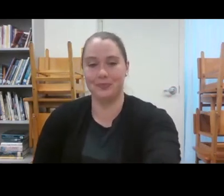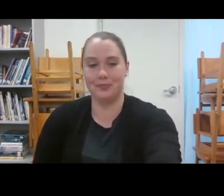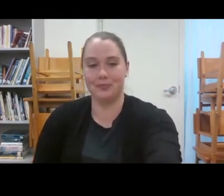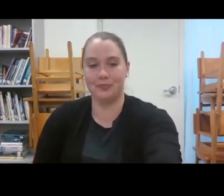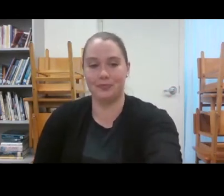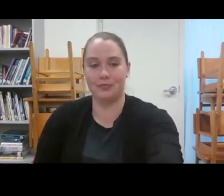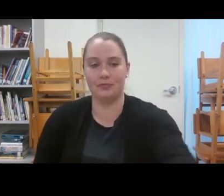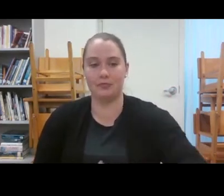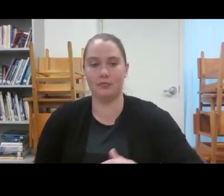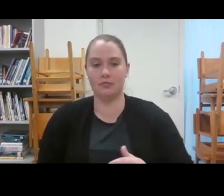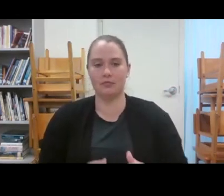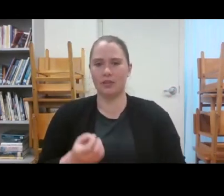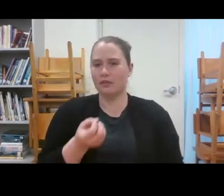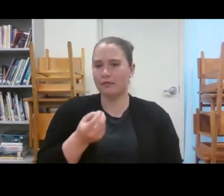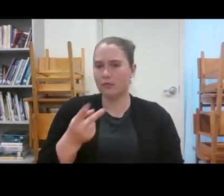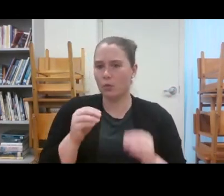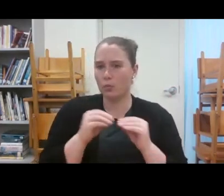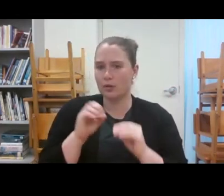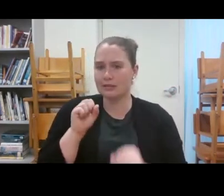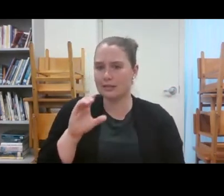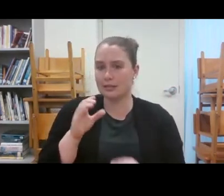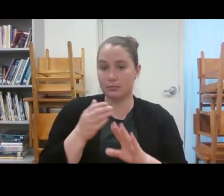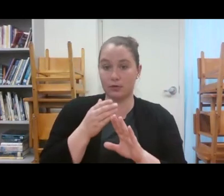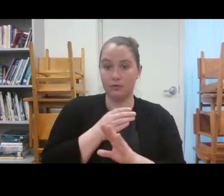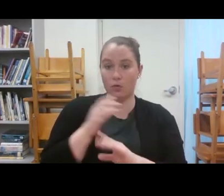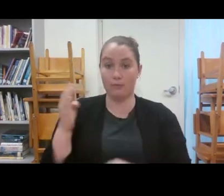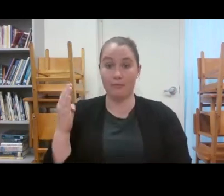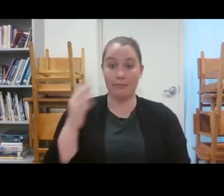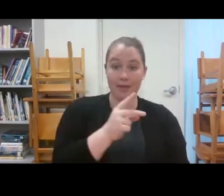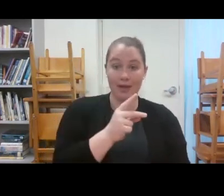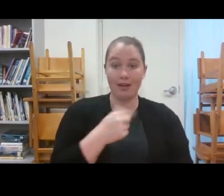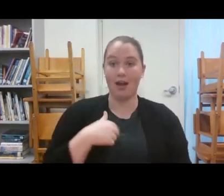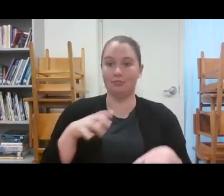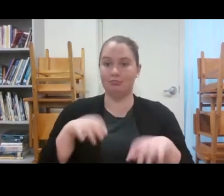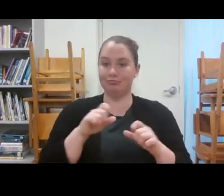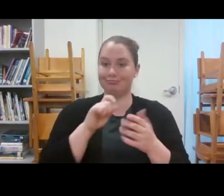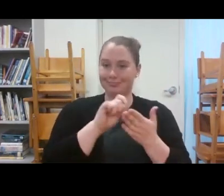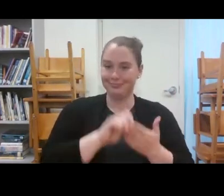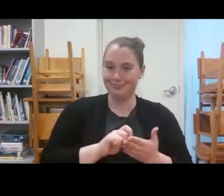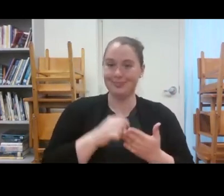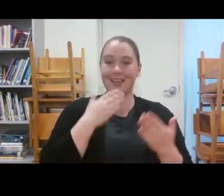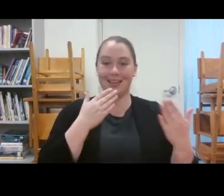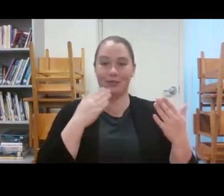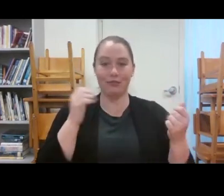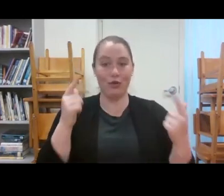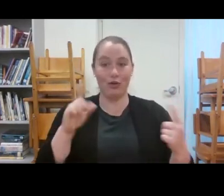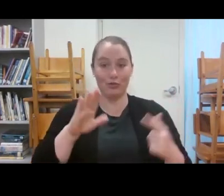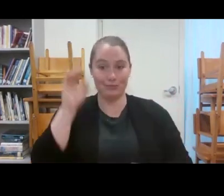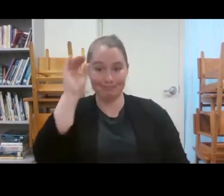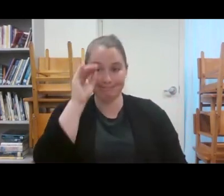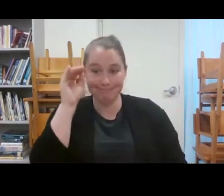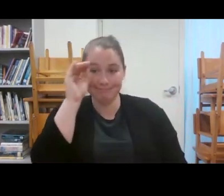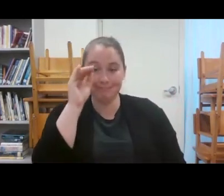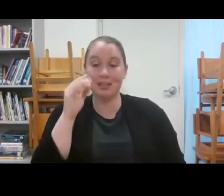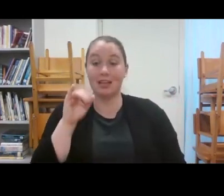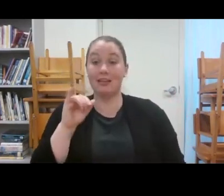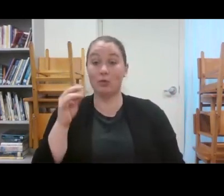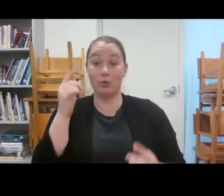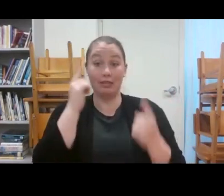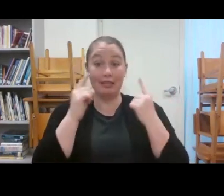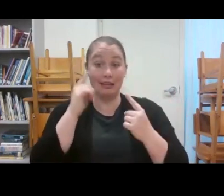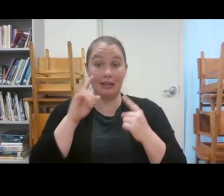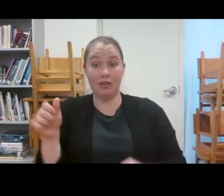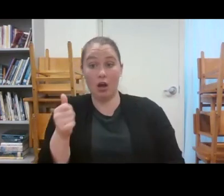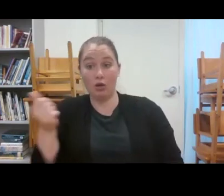We just have a few more seconds before we get pulled out. I took some good notes. Thank you all for your input. If you think of anything else moving forward, let one of